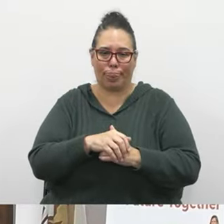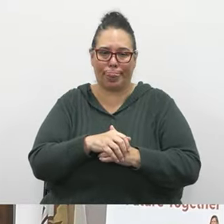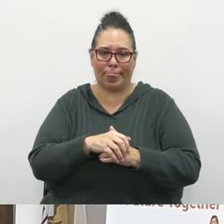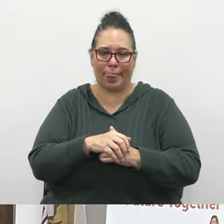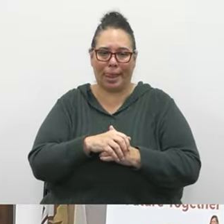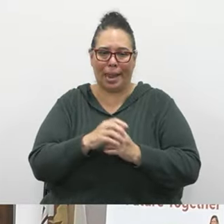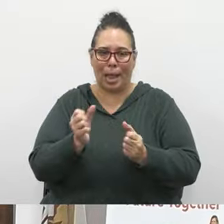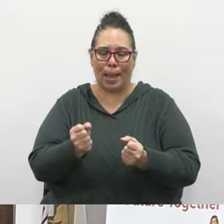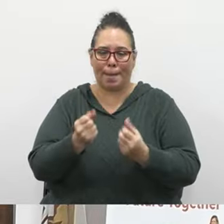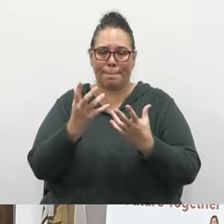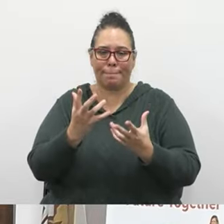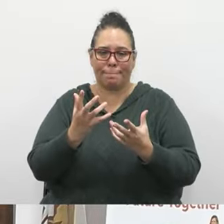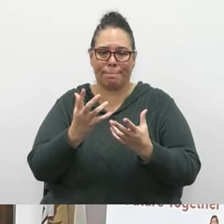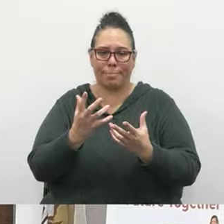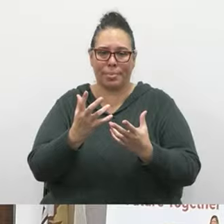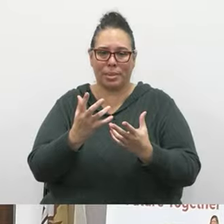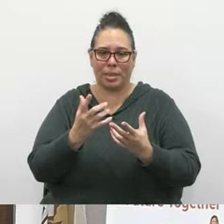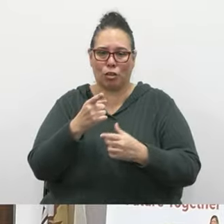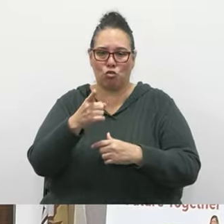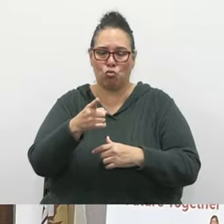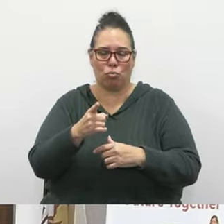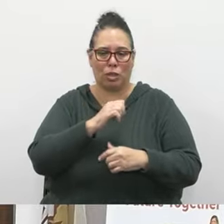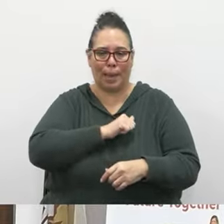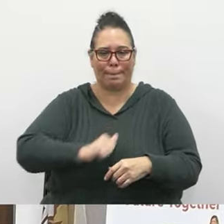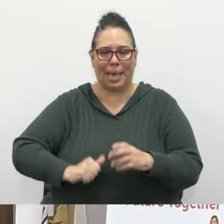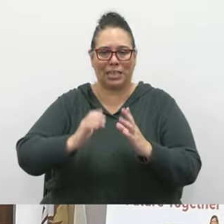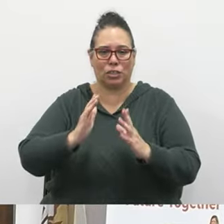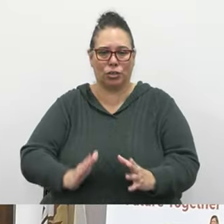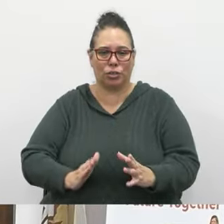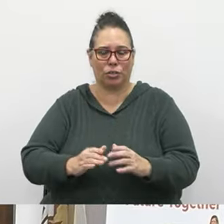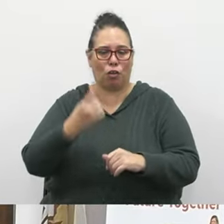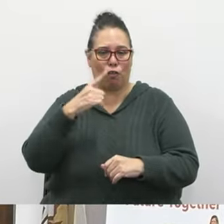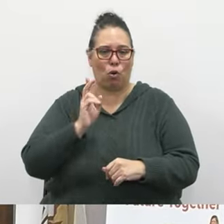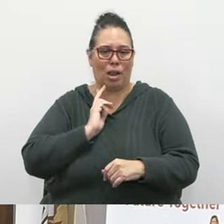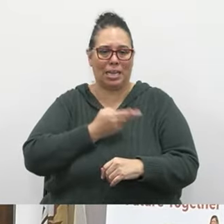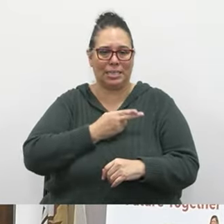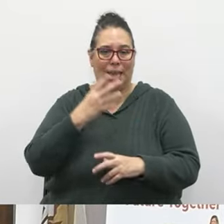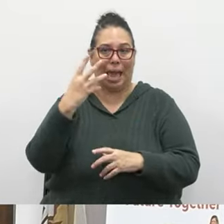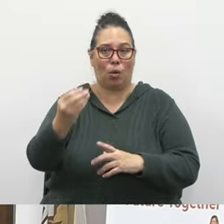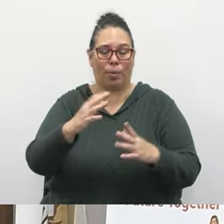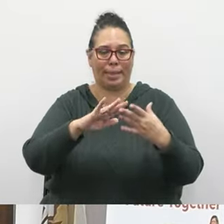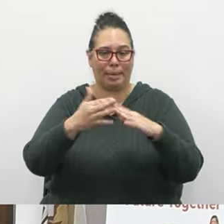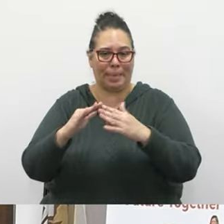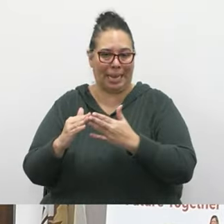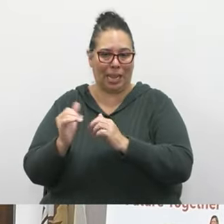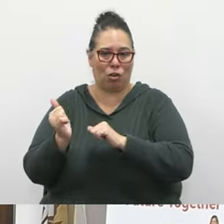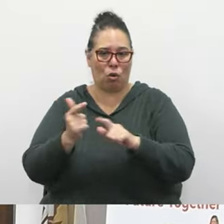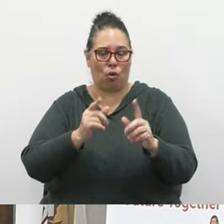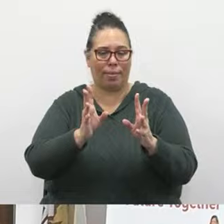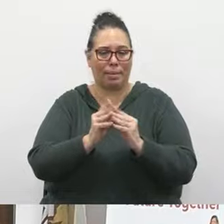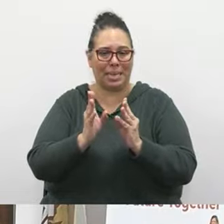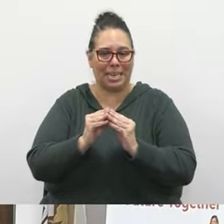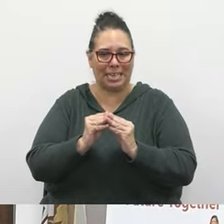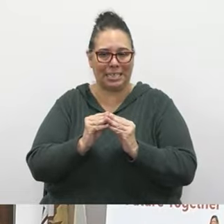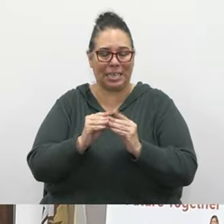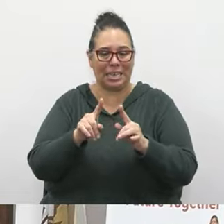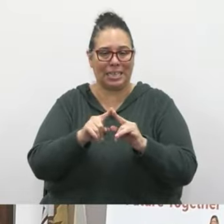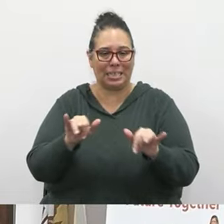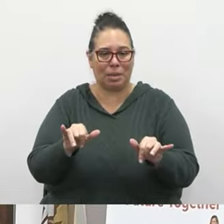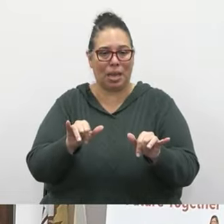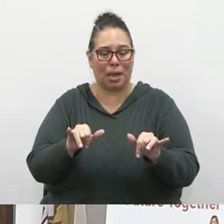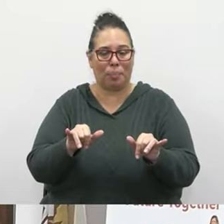how much of a great ambassador you are to us as board members out in the community at these meetings in particular. But in the same token,